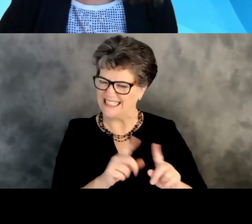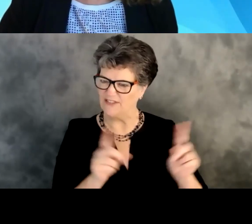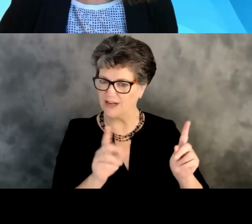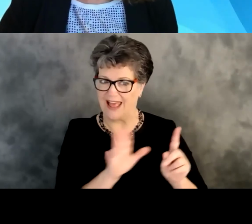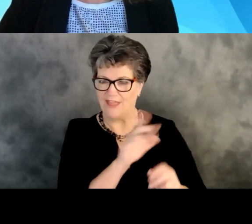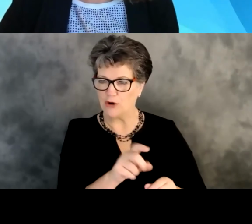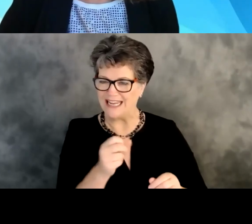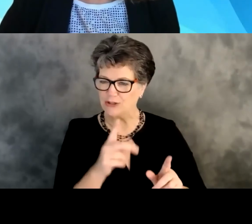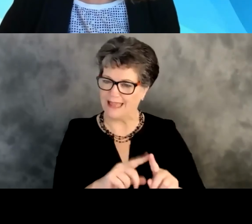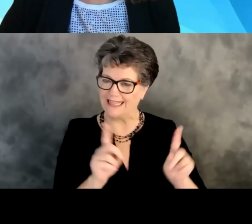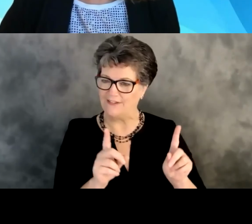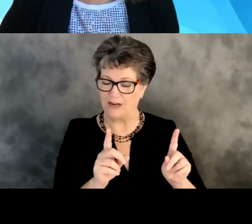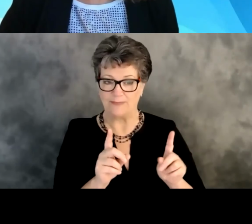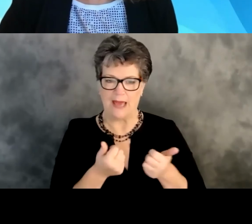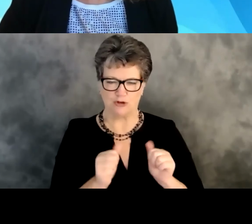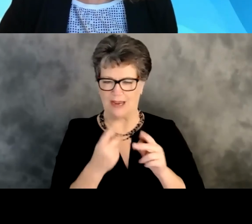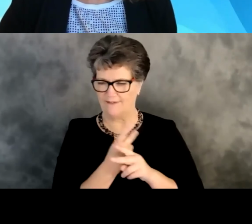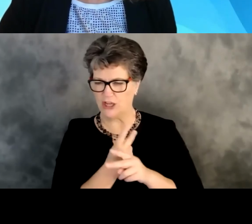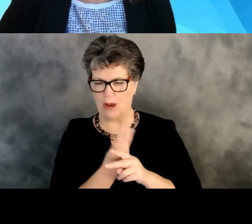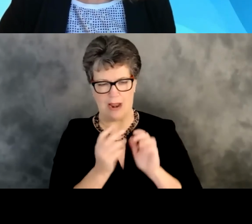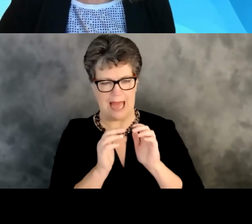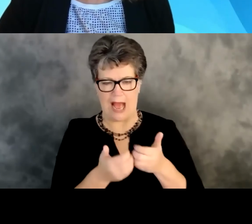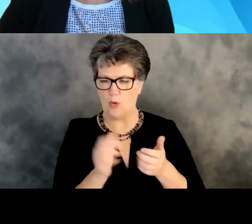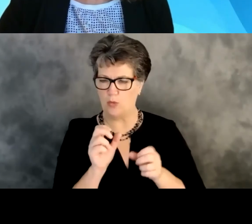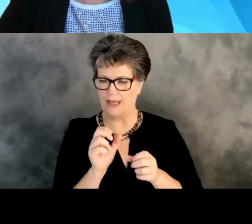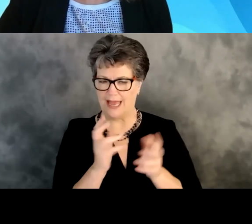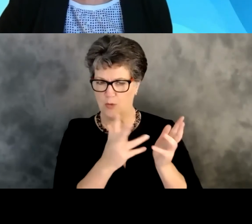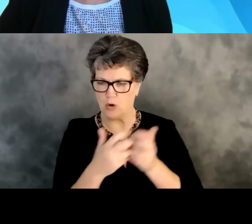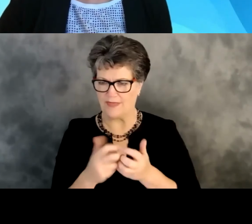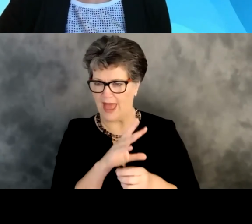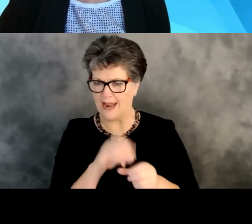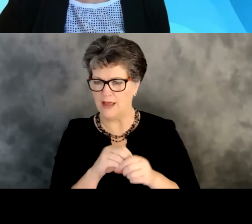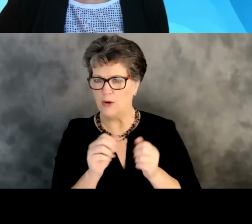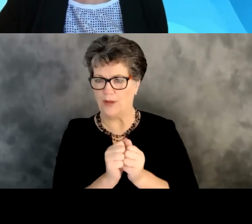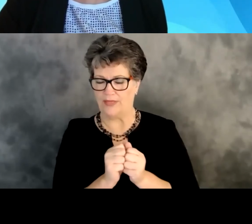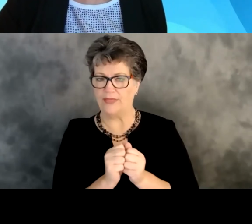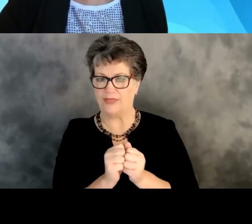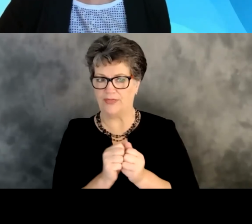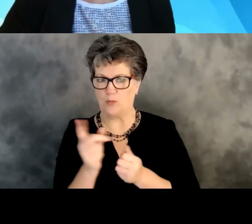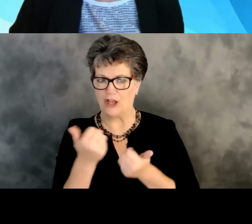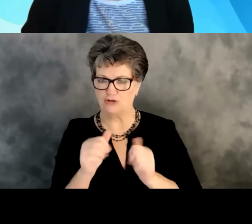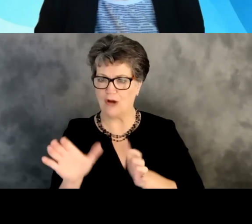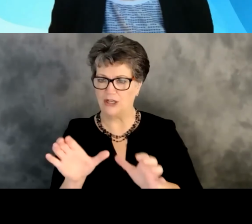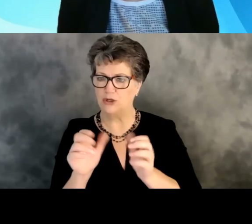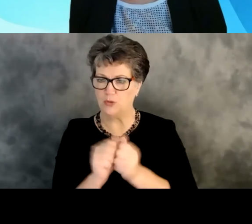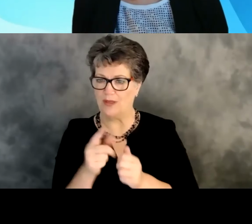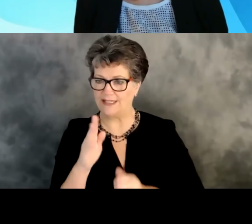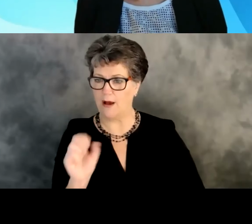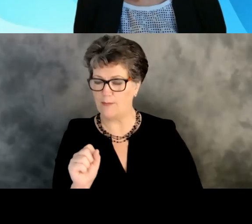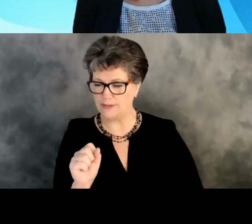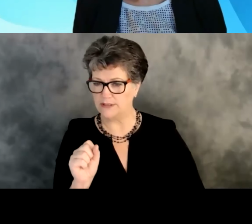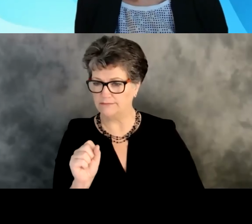are slightly different. I'm trying to figure out how we can work that all in with what you're trying to do with these hubs,